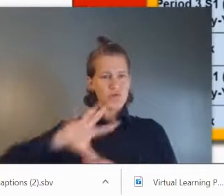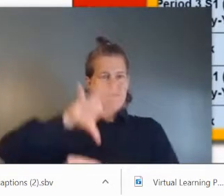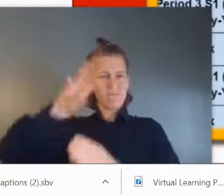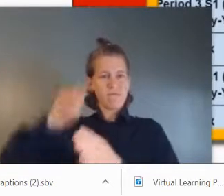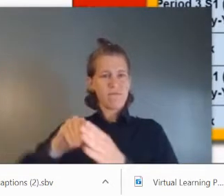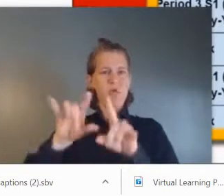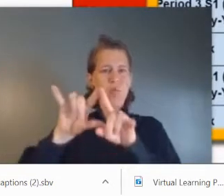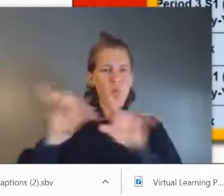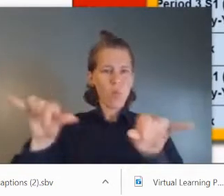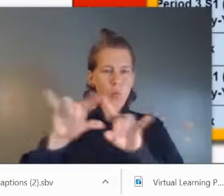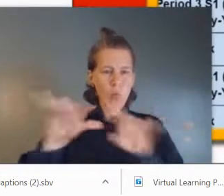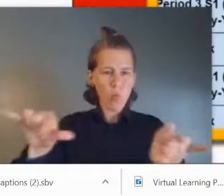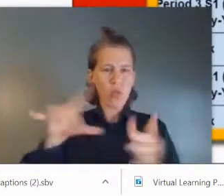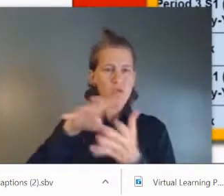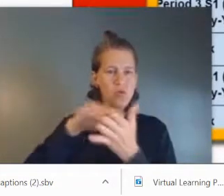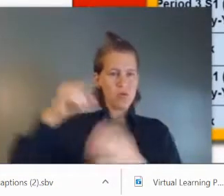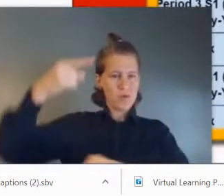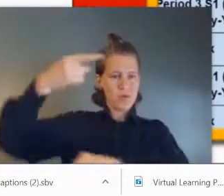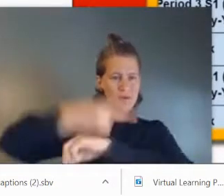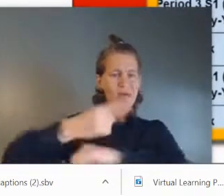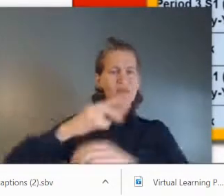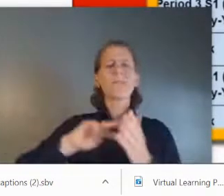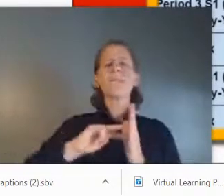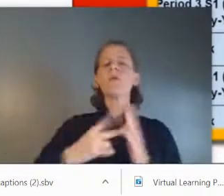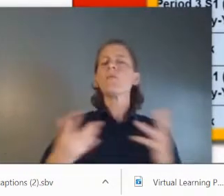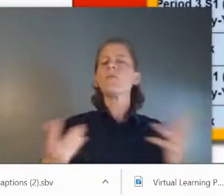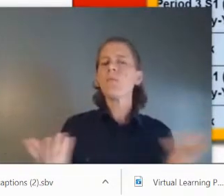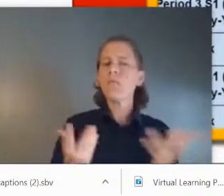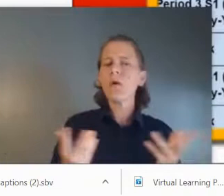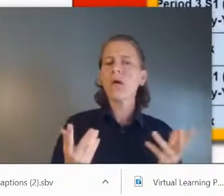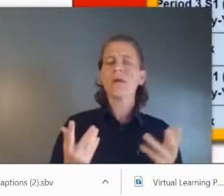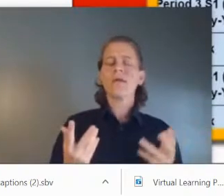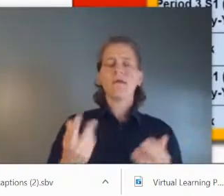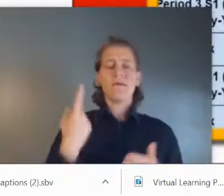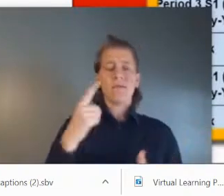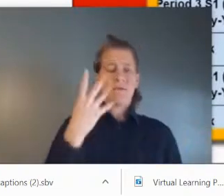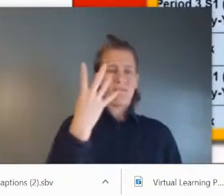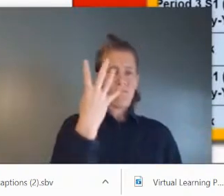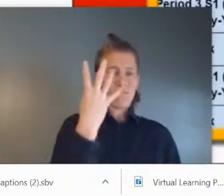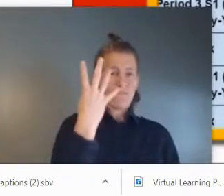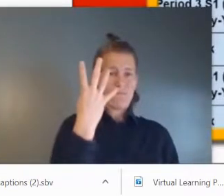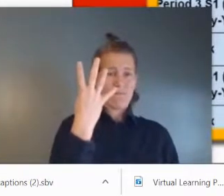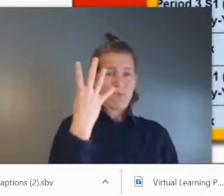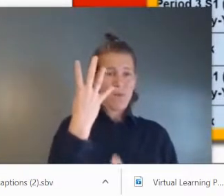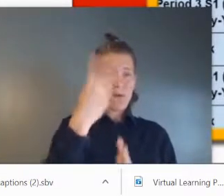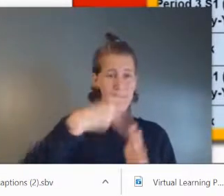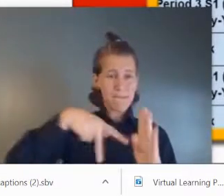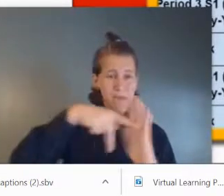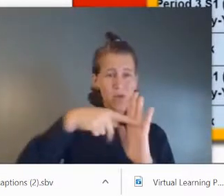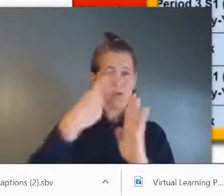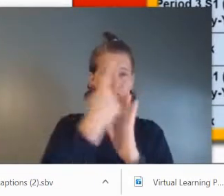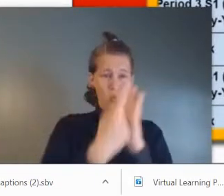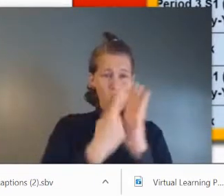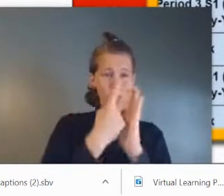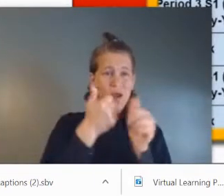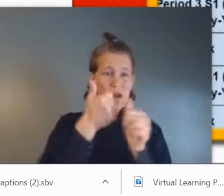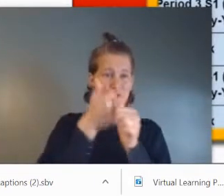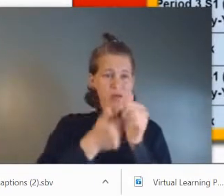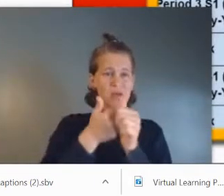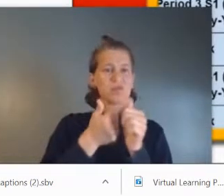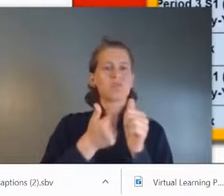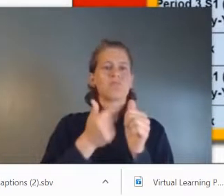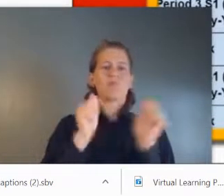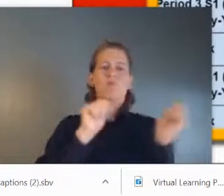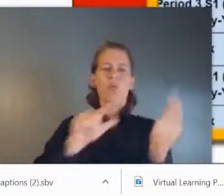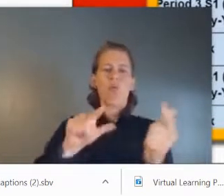This means that students will attend live instruction for four one-hour periods each day. Period 1 will be from 9 to 10,